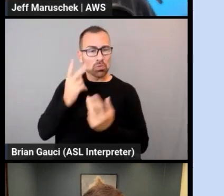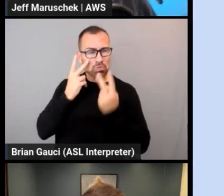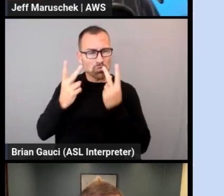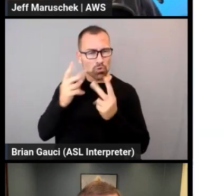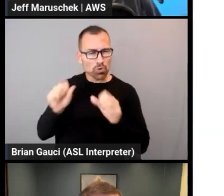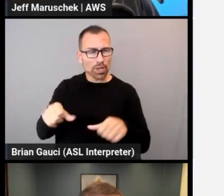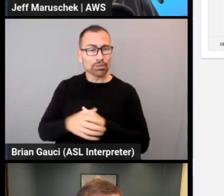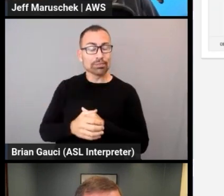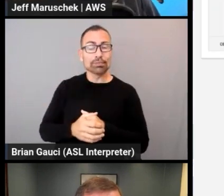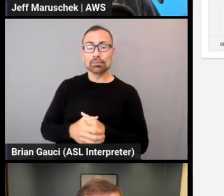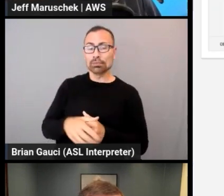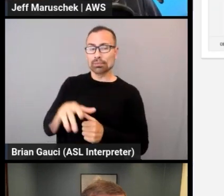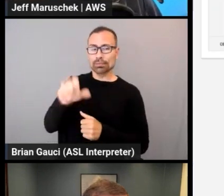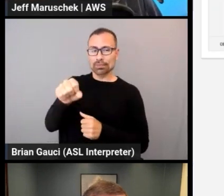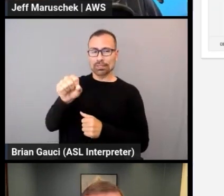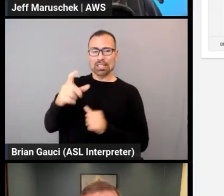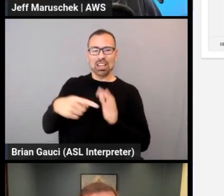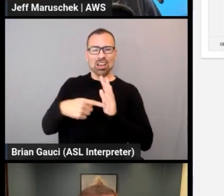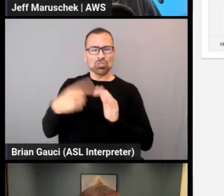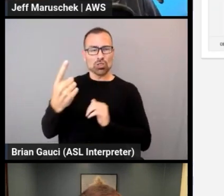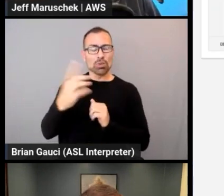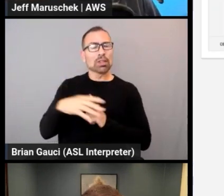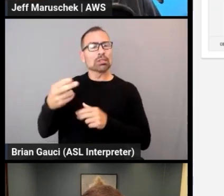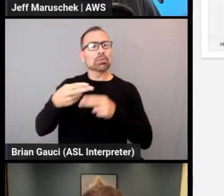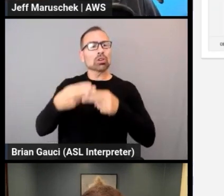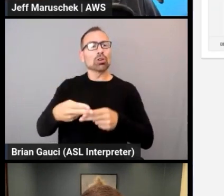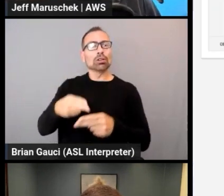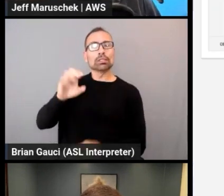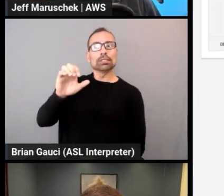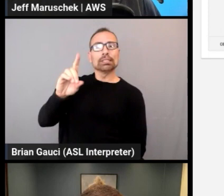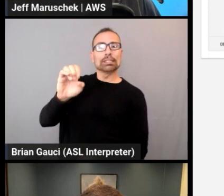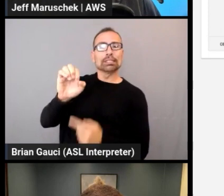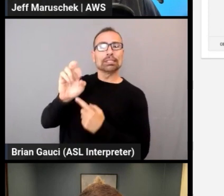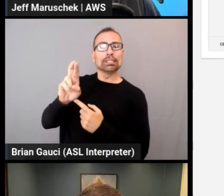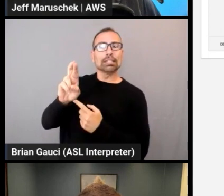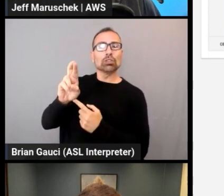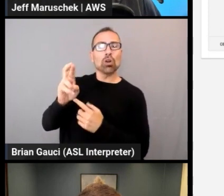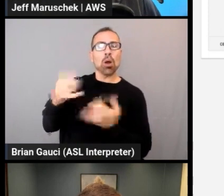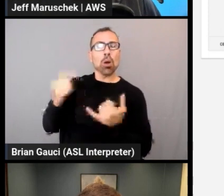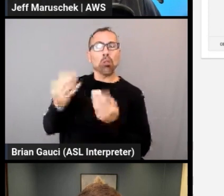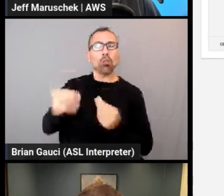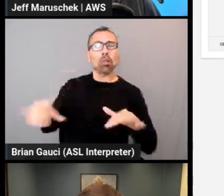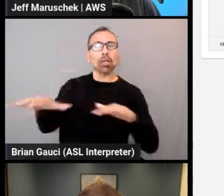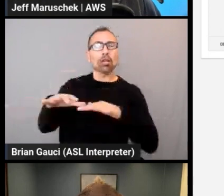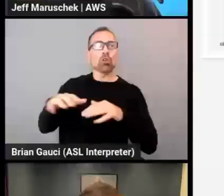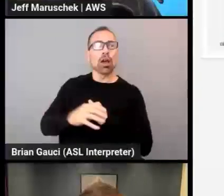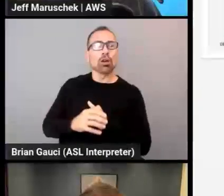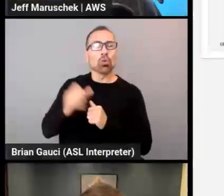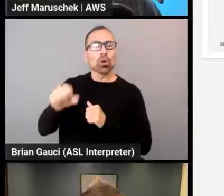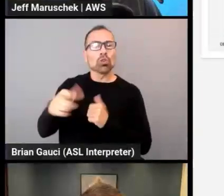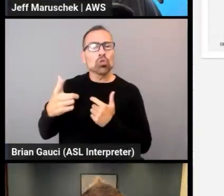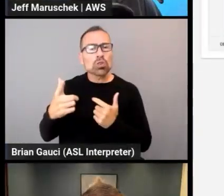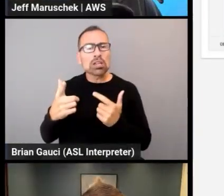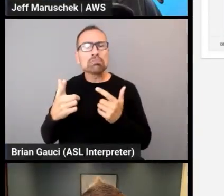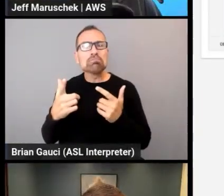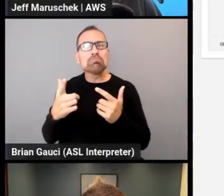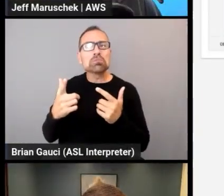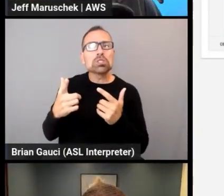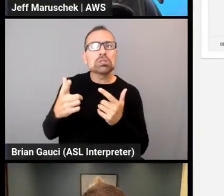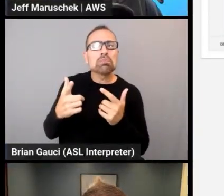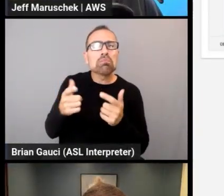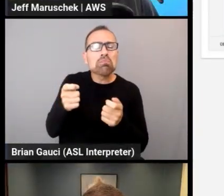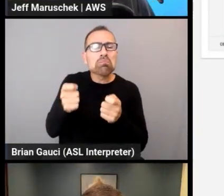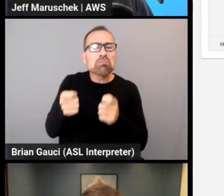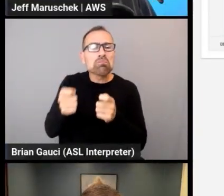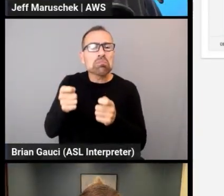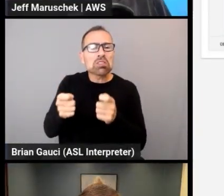you something. There's something called the Cedar Playground, where you can actually mess around with different policies, where whether